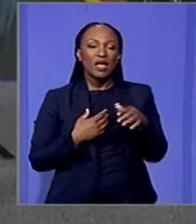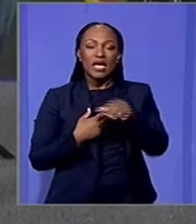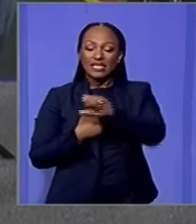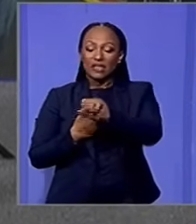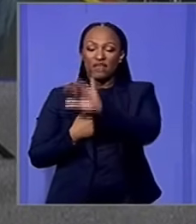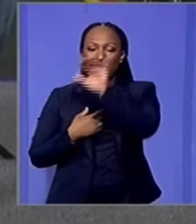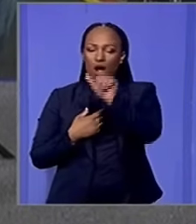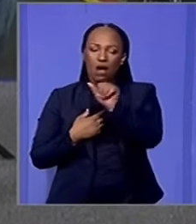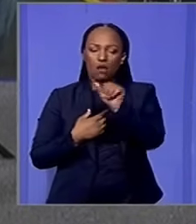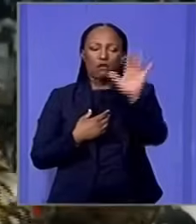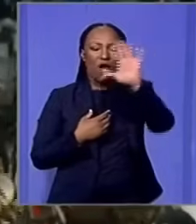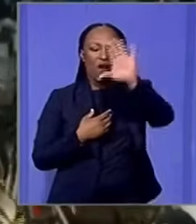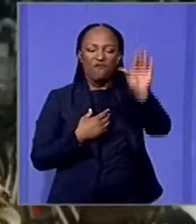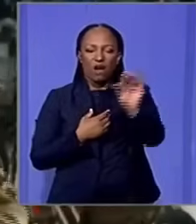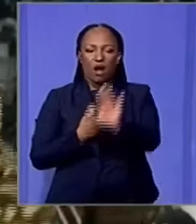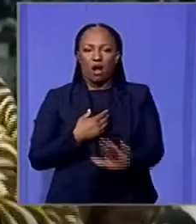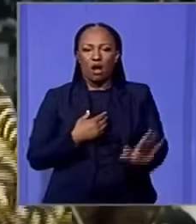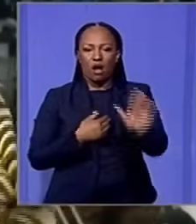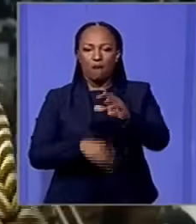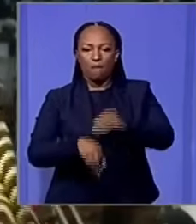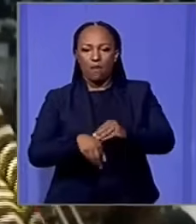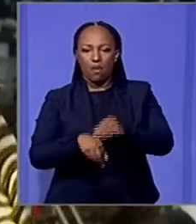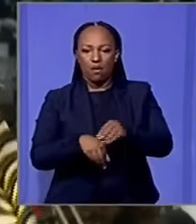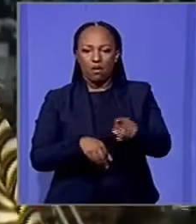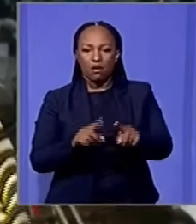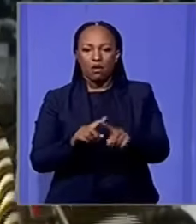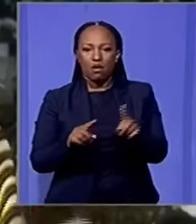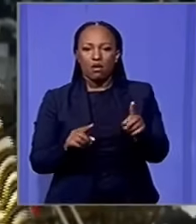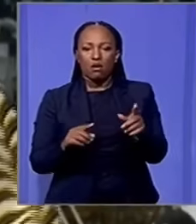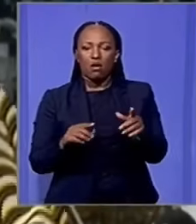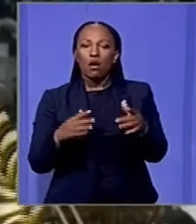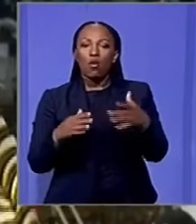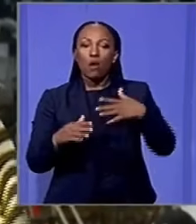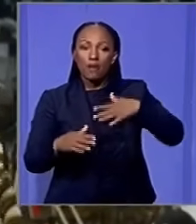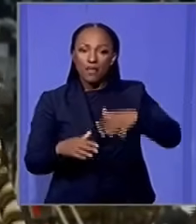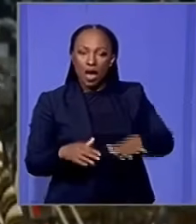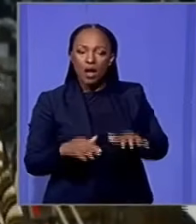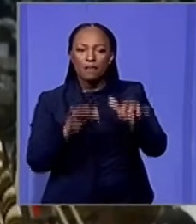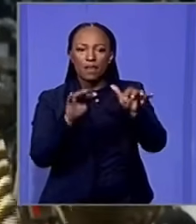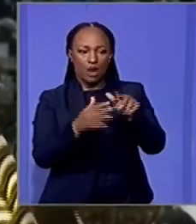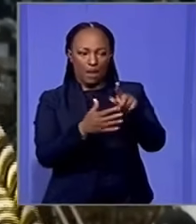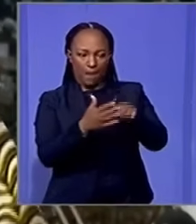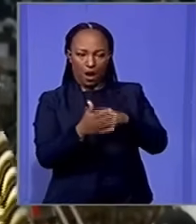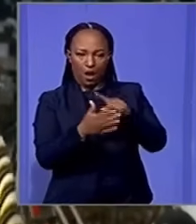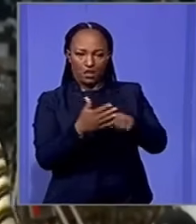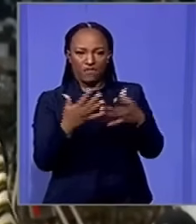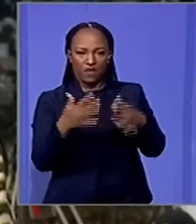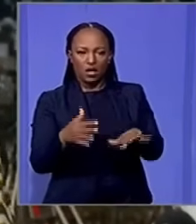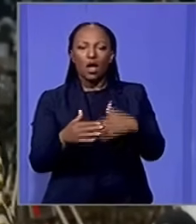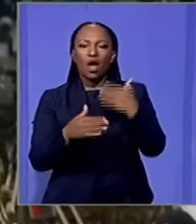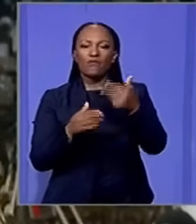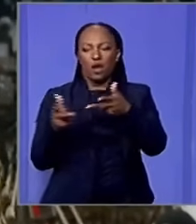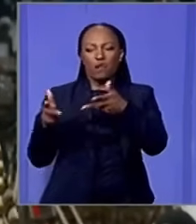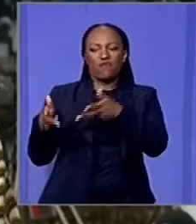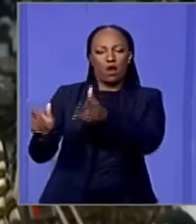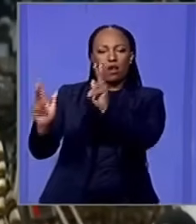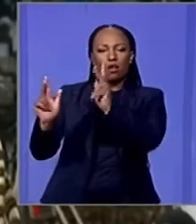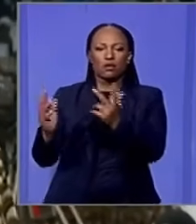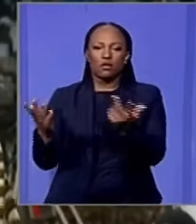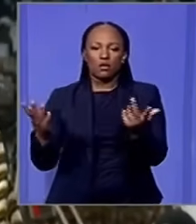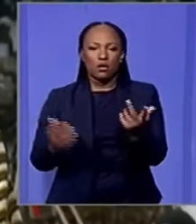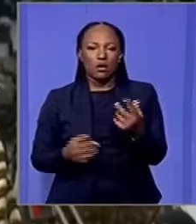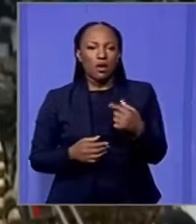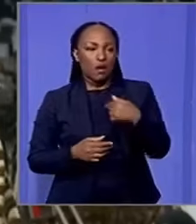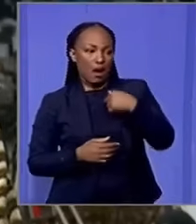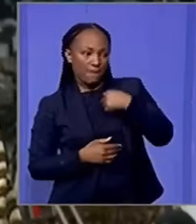Africa a di amane le batho kudu batho re ba nyaka gore ba re kgetha ba seno re kgetha re ya ba fura le jalo go tšhala go lebana rena e ba ka mena ka